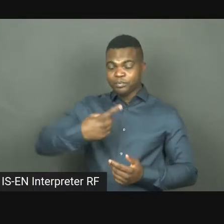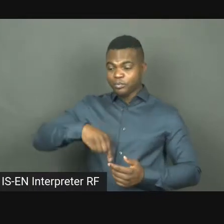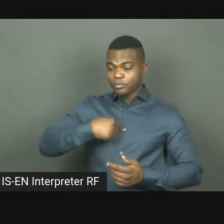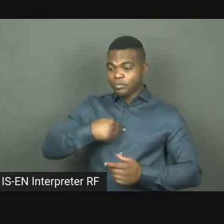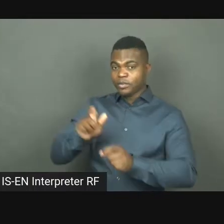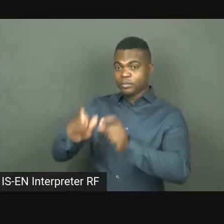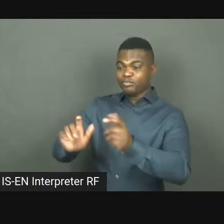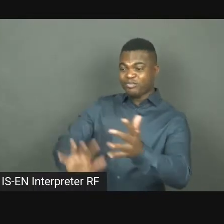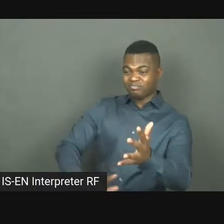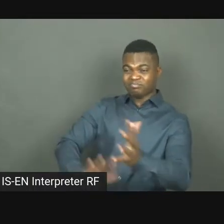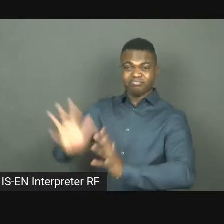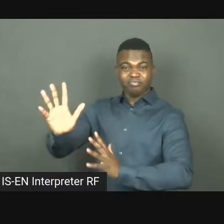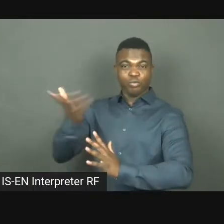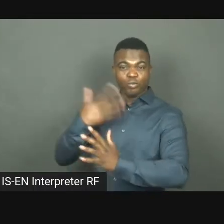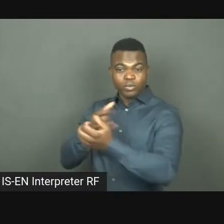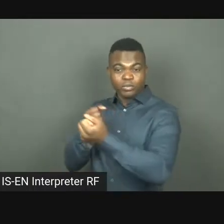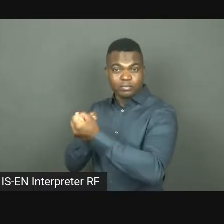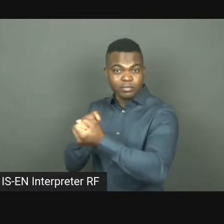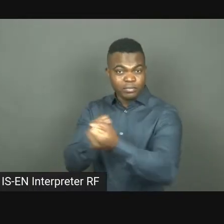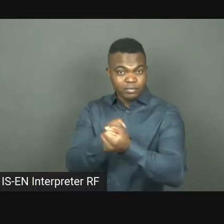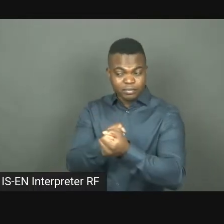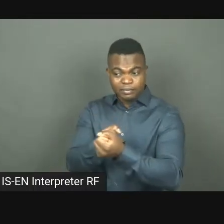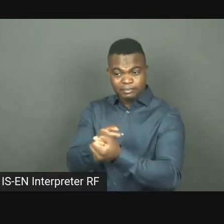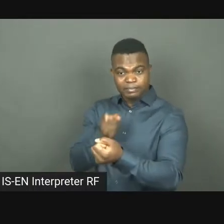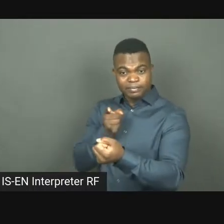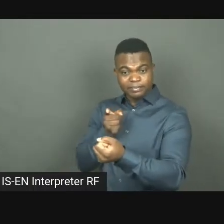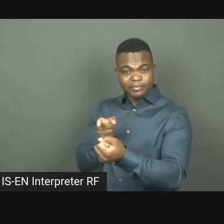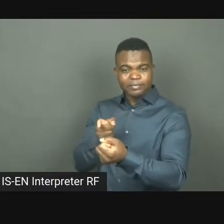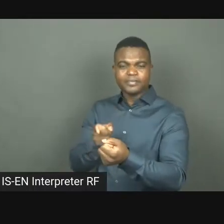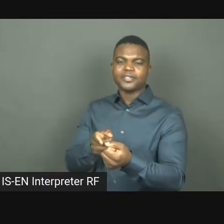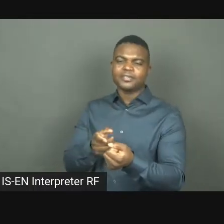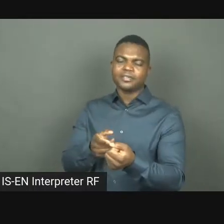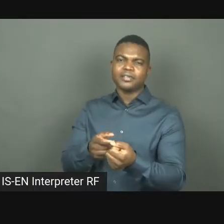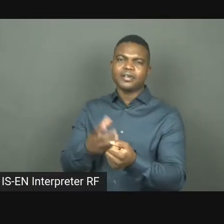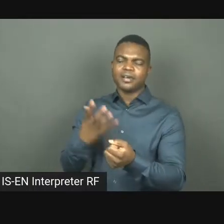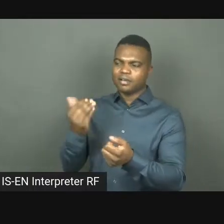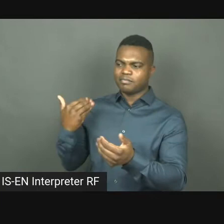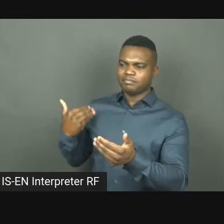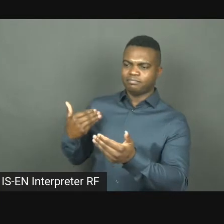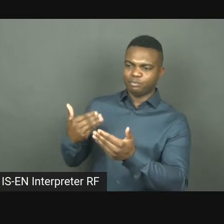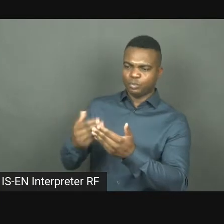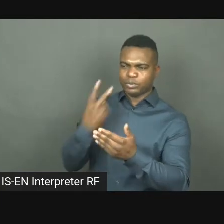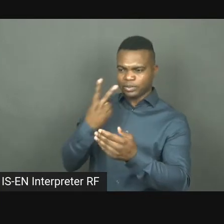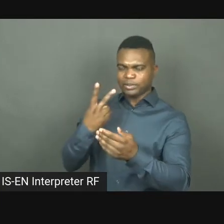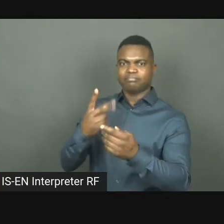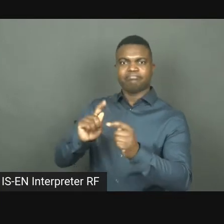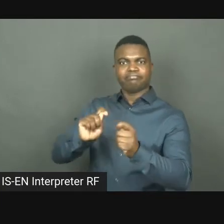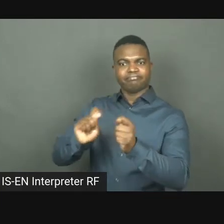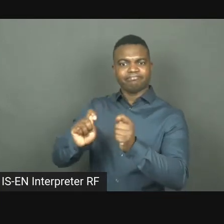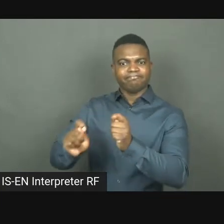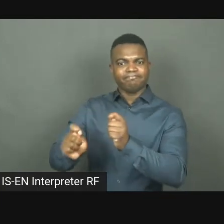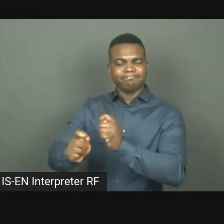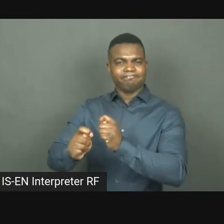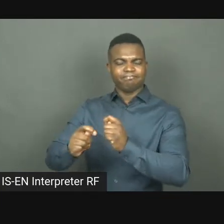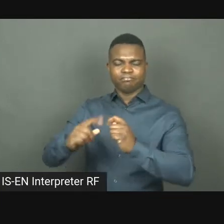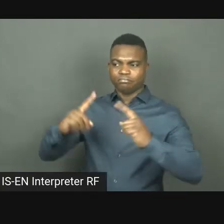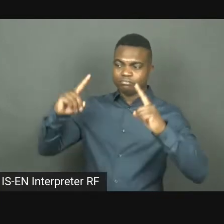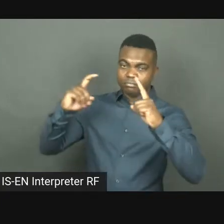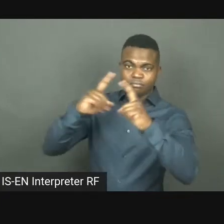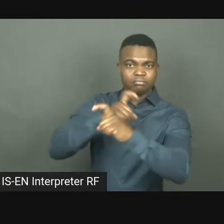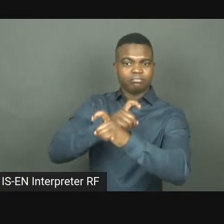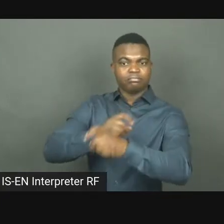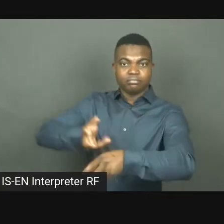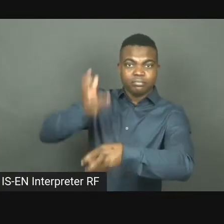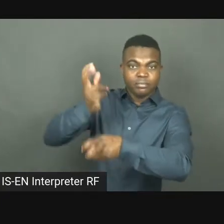ever. We must acknowledge and confront the power imbalance in the humanitarian and development sector